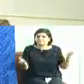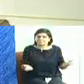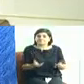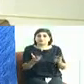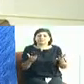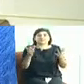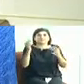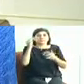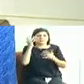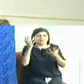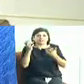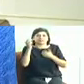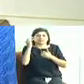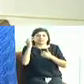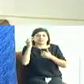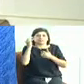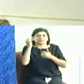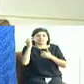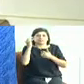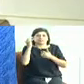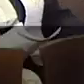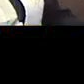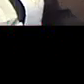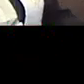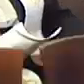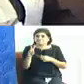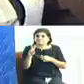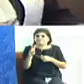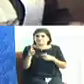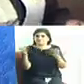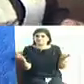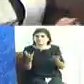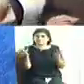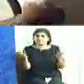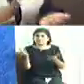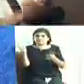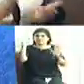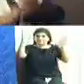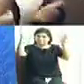want to acknowledge MCC Las Vegas, which has been in the house. Just welcome you.